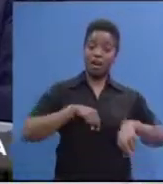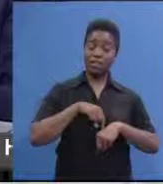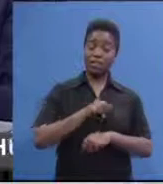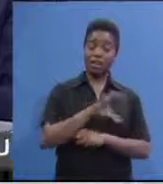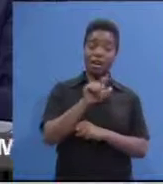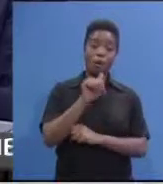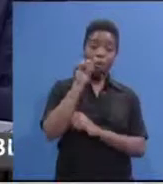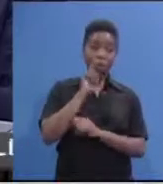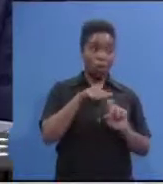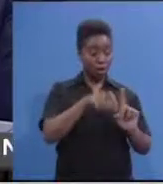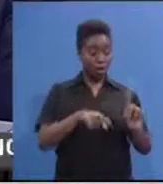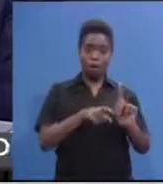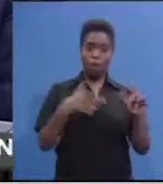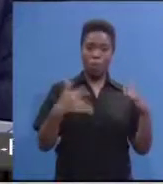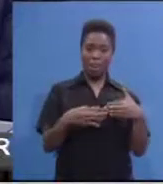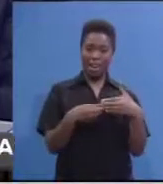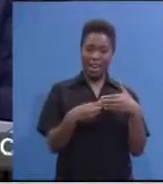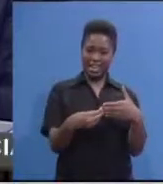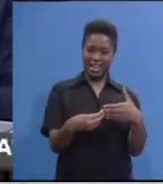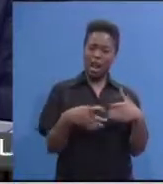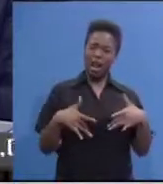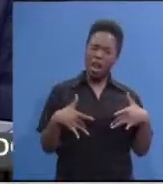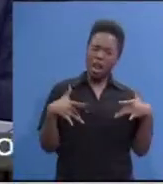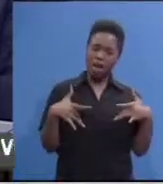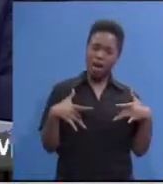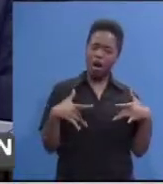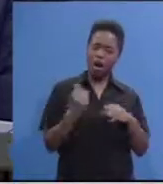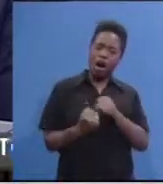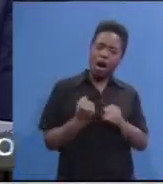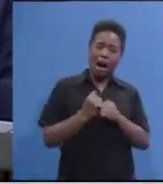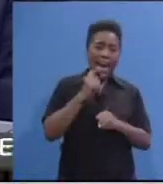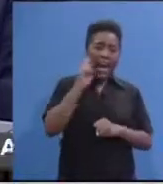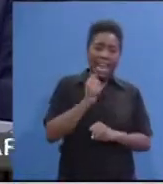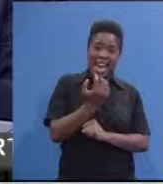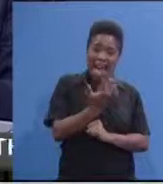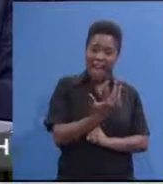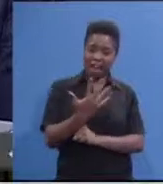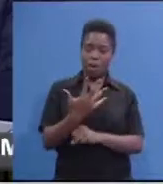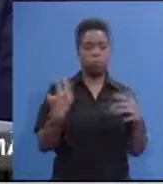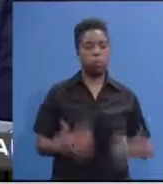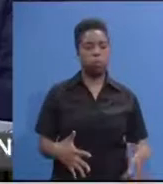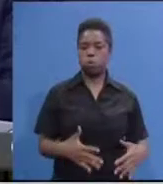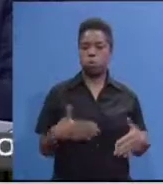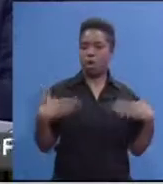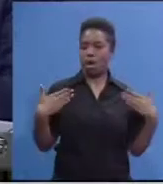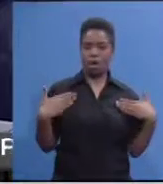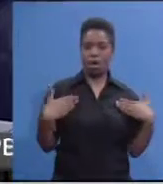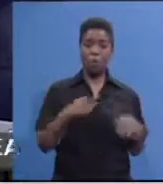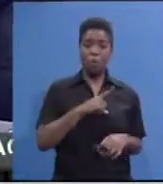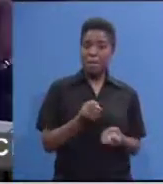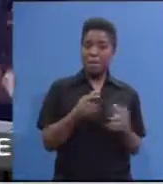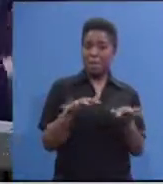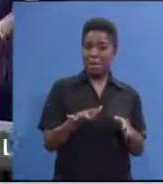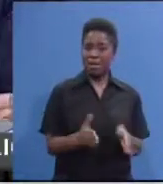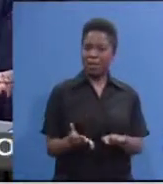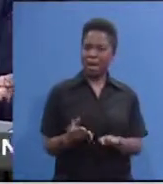man has lived to be 95, you know, we are happy when he leaves us having done